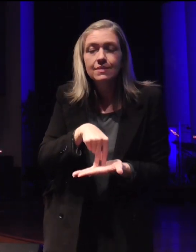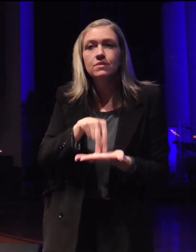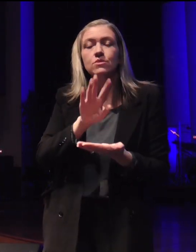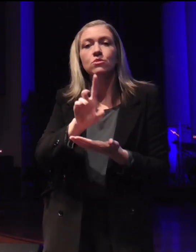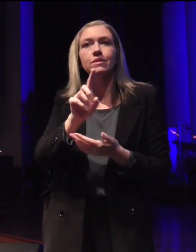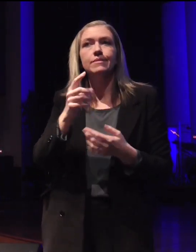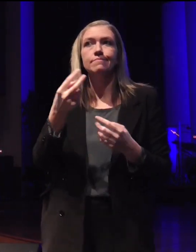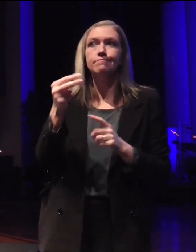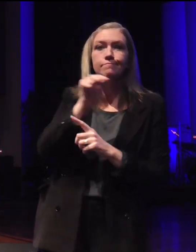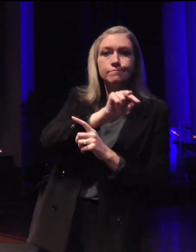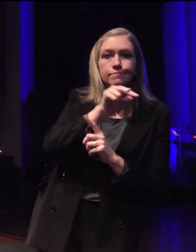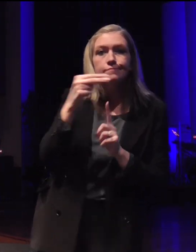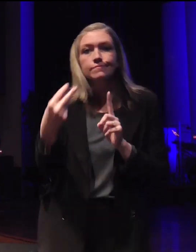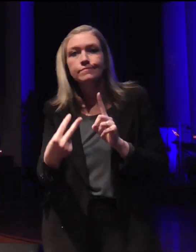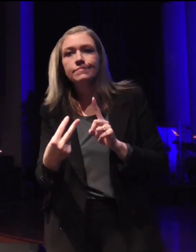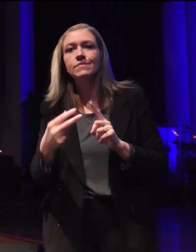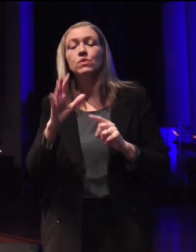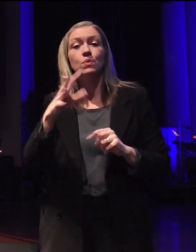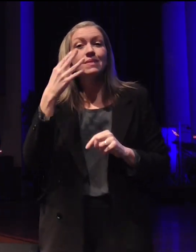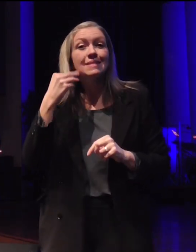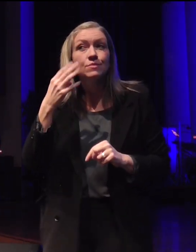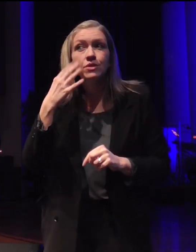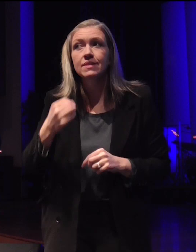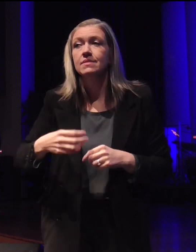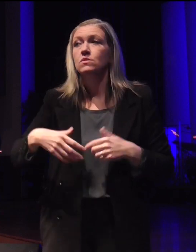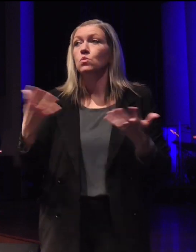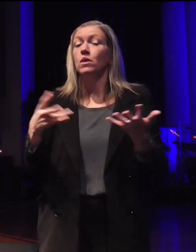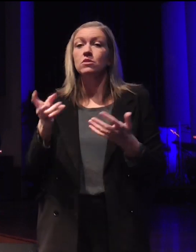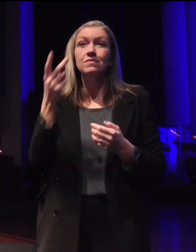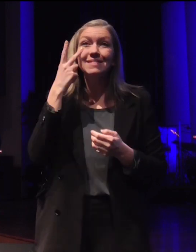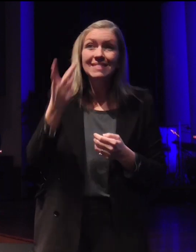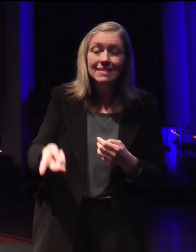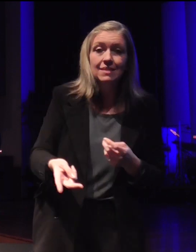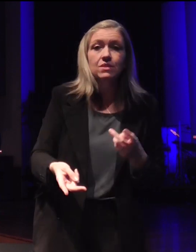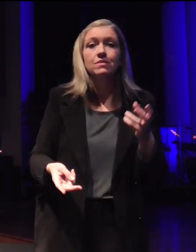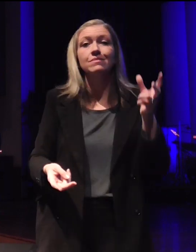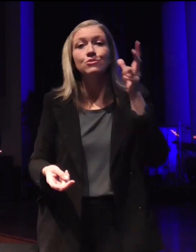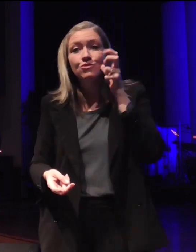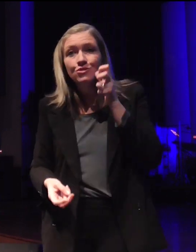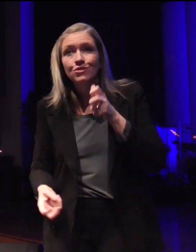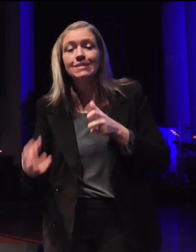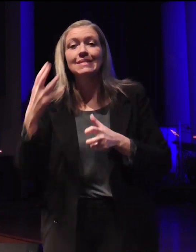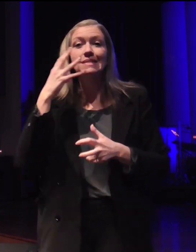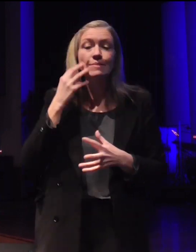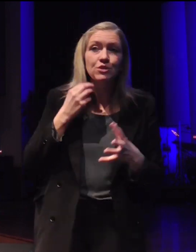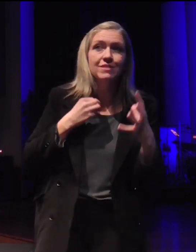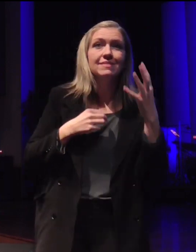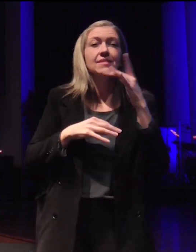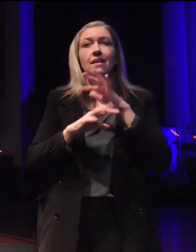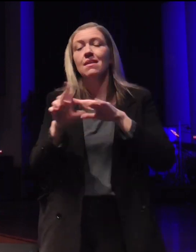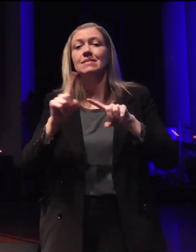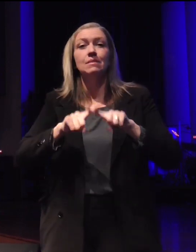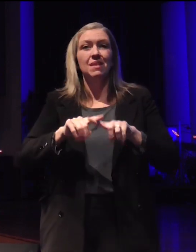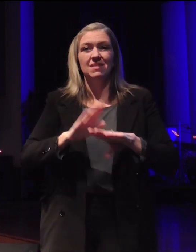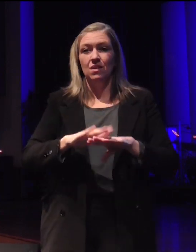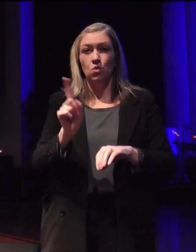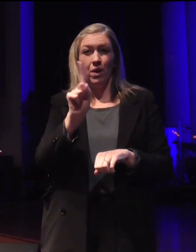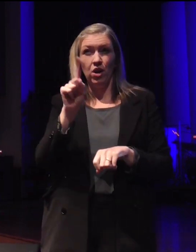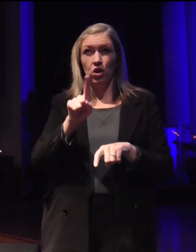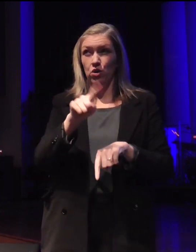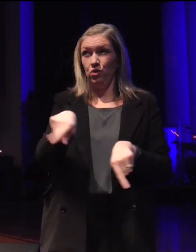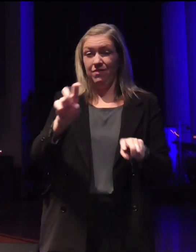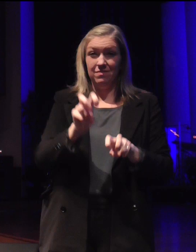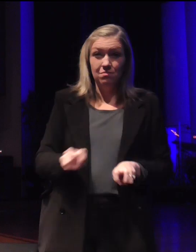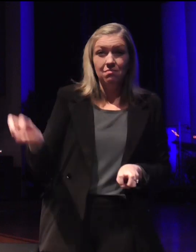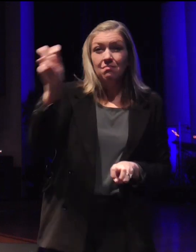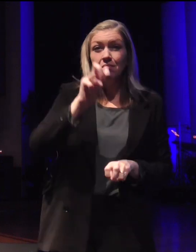your experience. It depends on what you've seen, what you've heard, what you've experienced. It depends on where you've been.